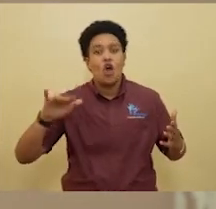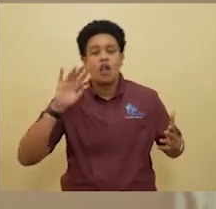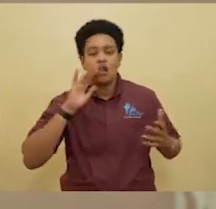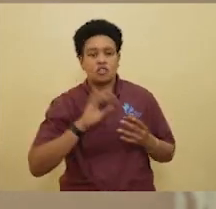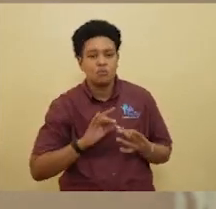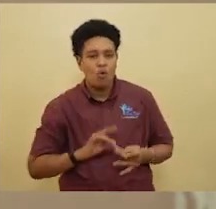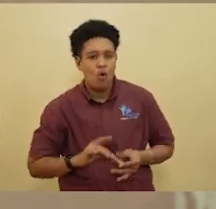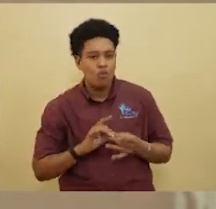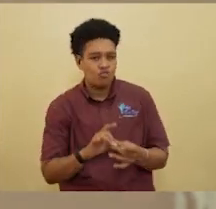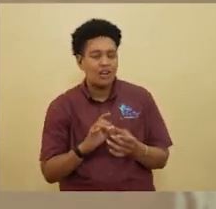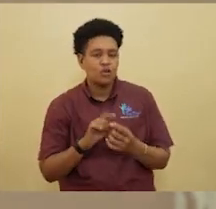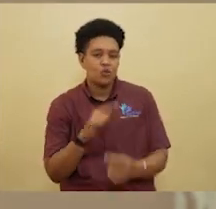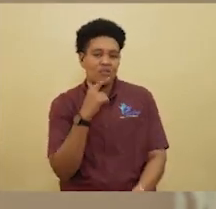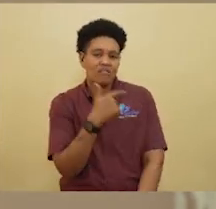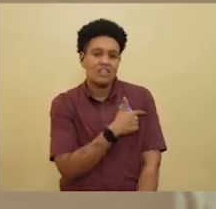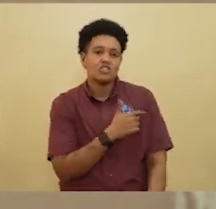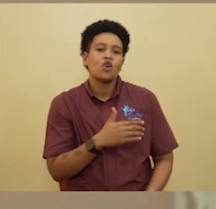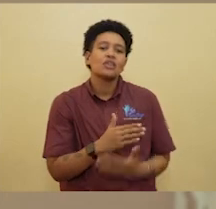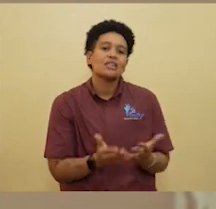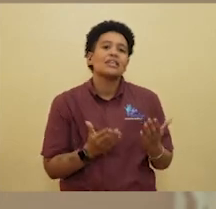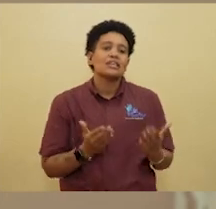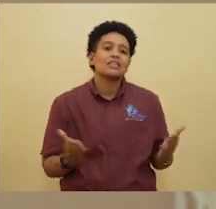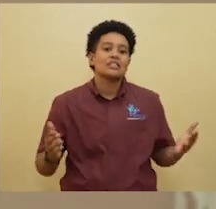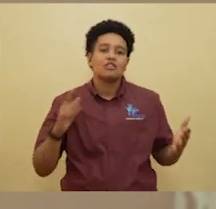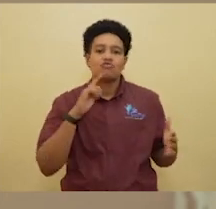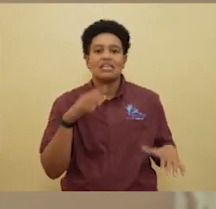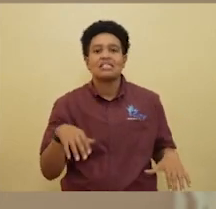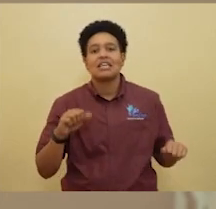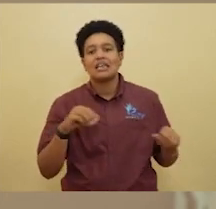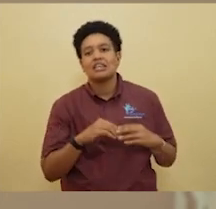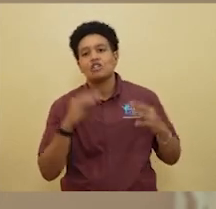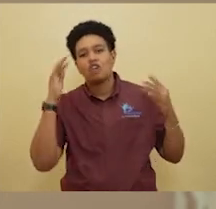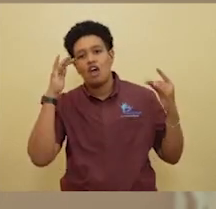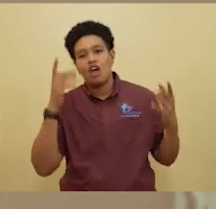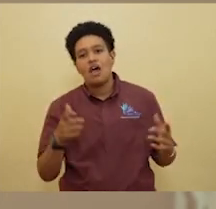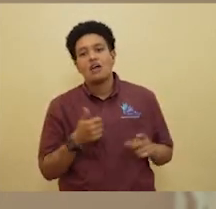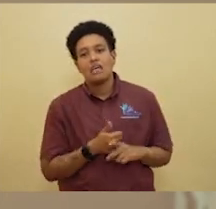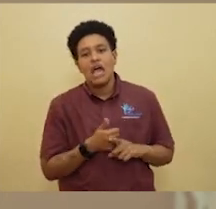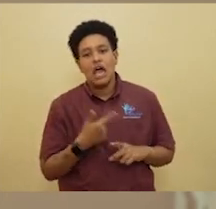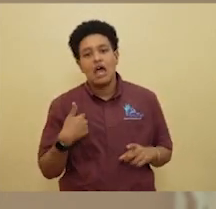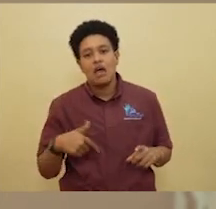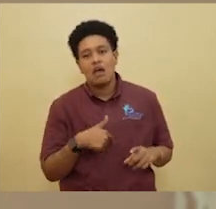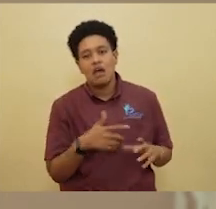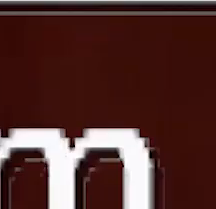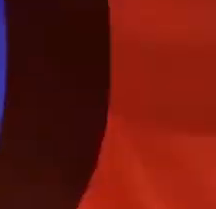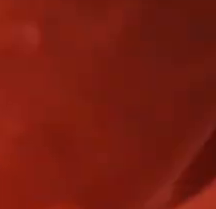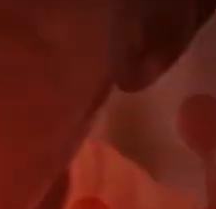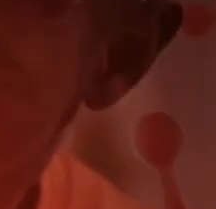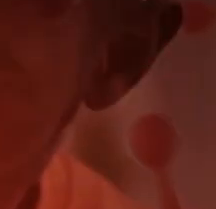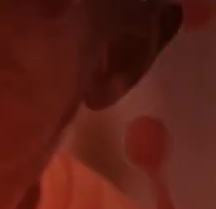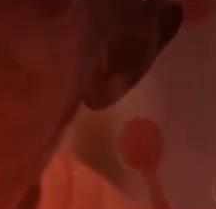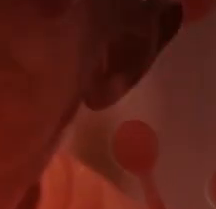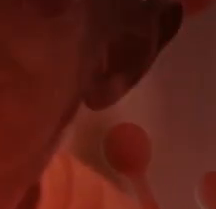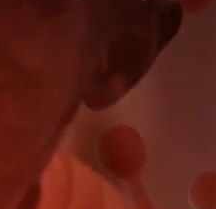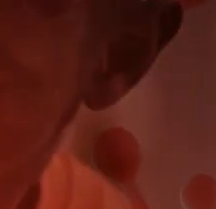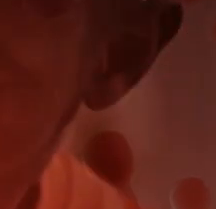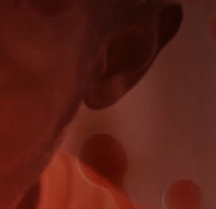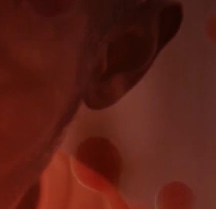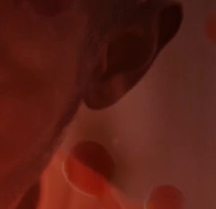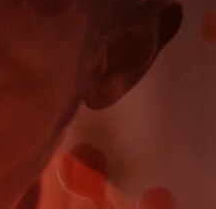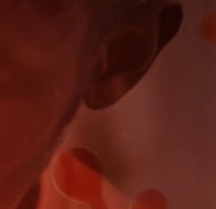spoken to. But yes, so these things are being taken into consideration as we seek to vaccinate.